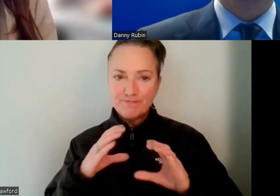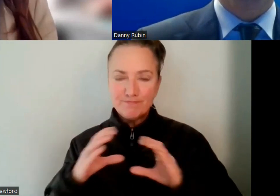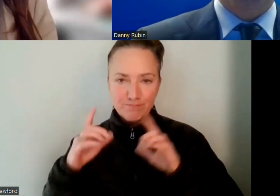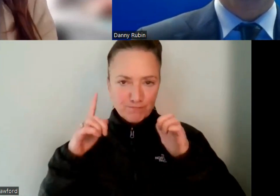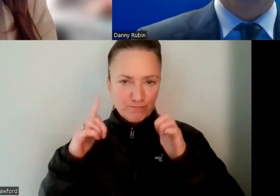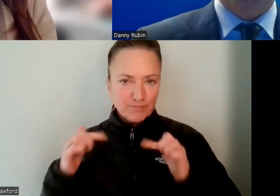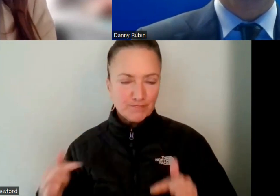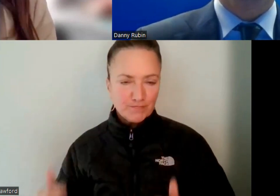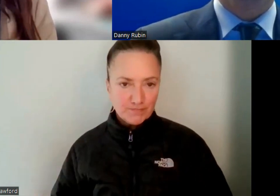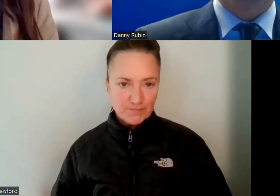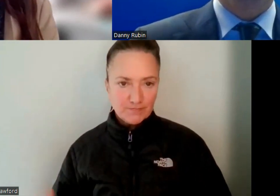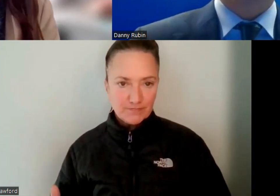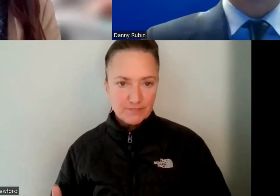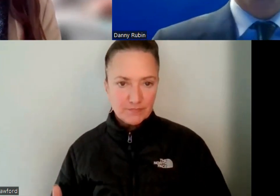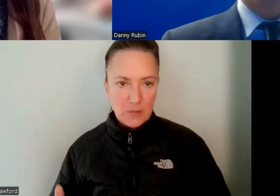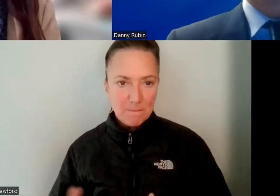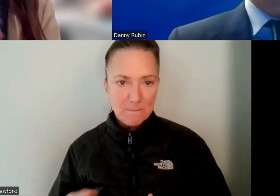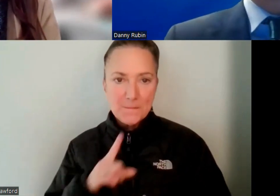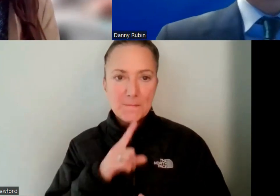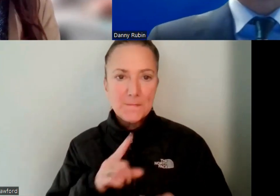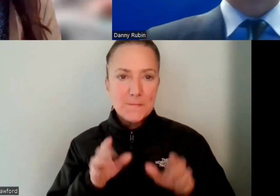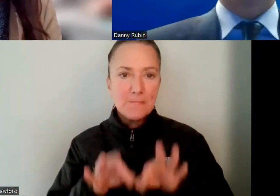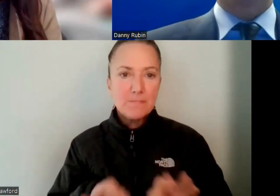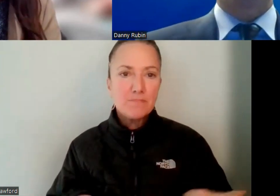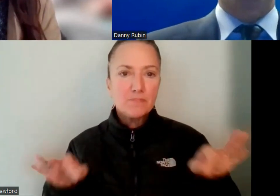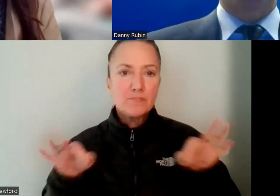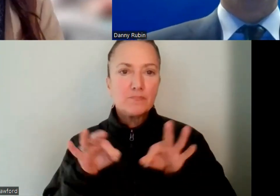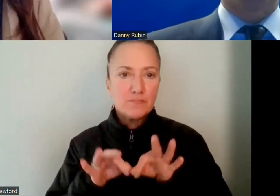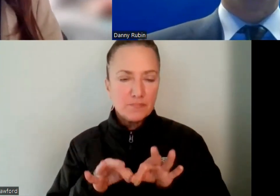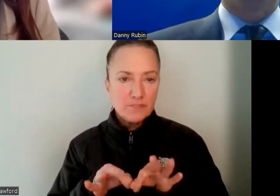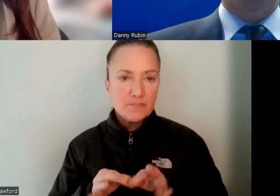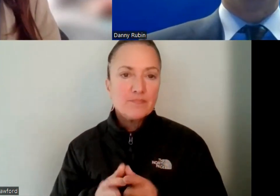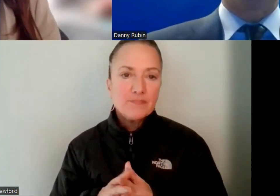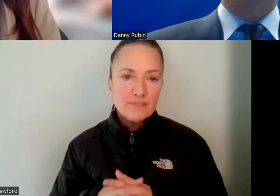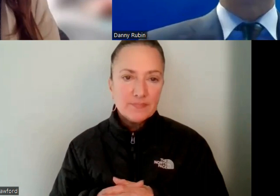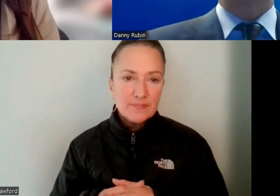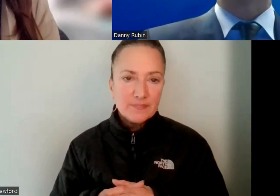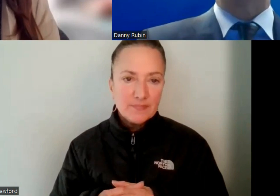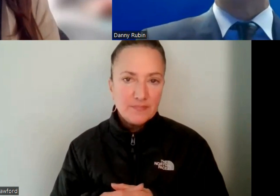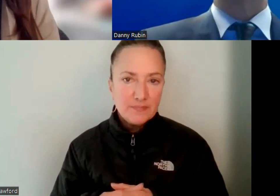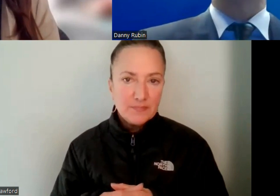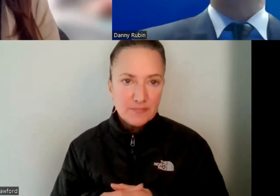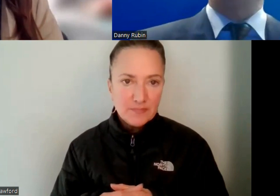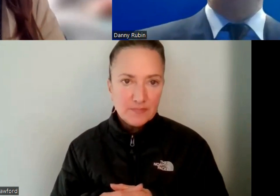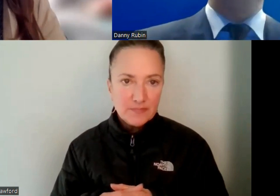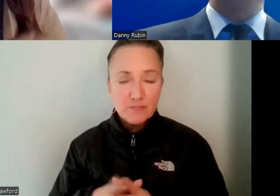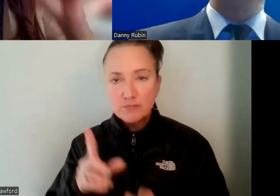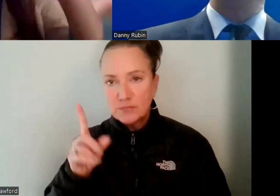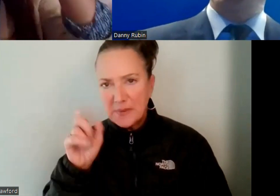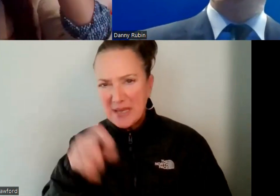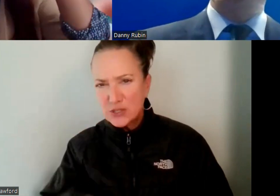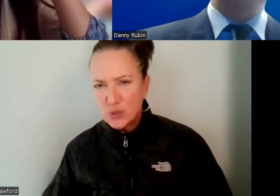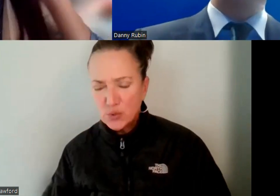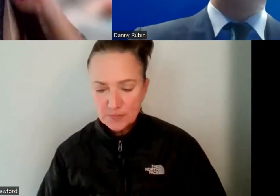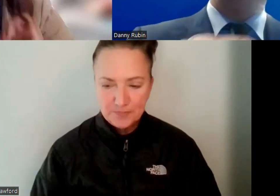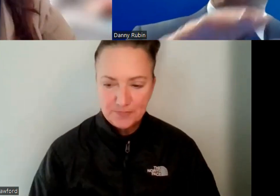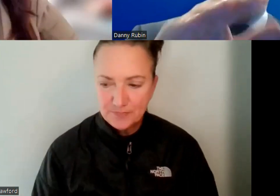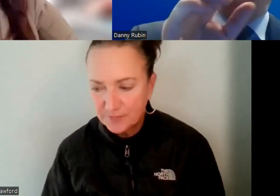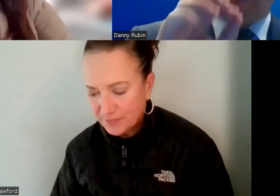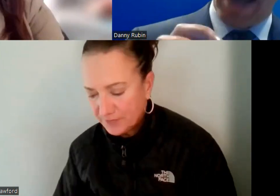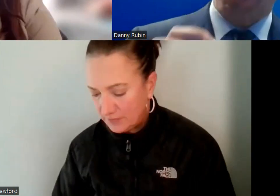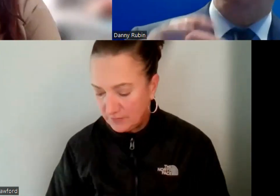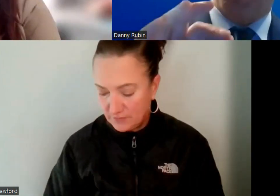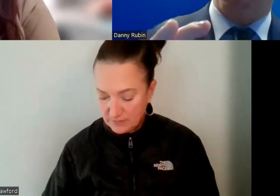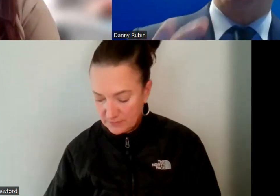well. Yeah, because that's really important. That's something I learned. So yeah, okay, let me ask you about that for just a second. And